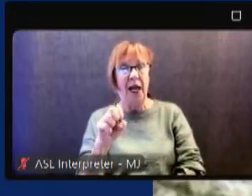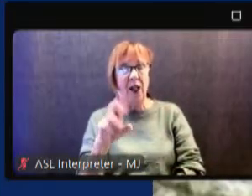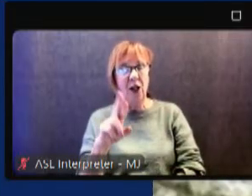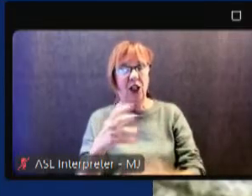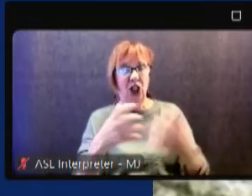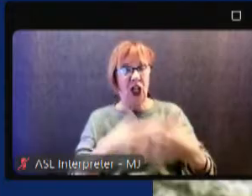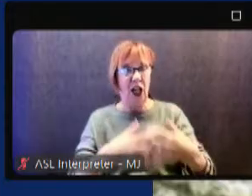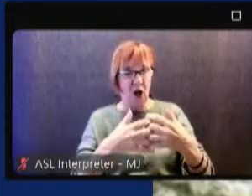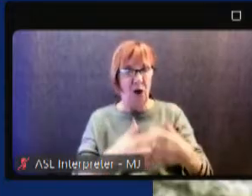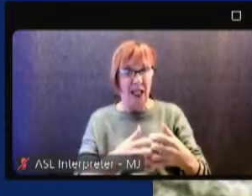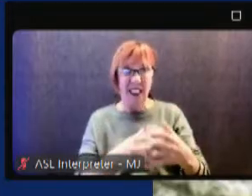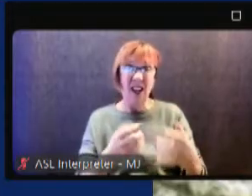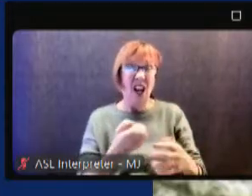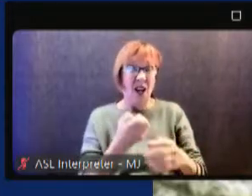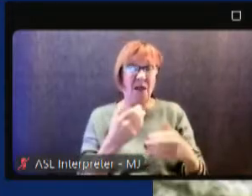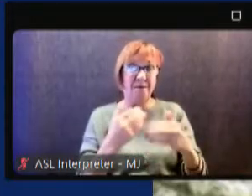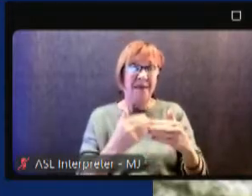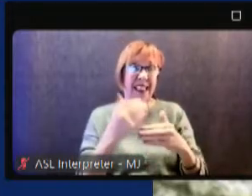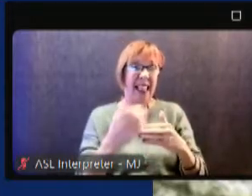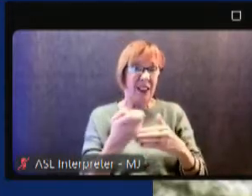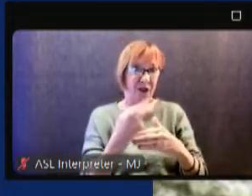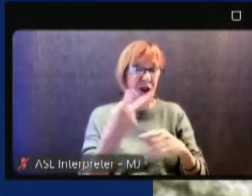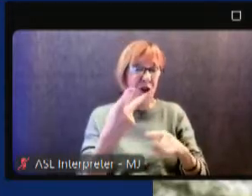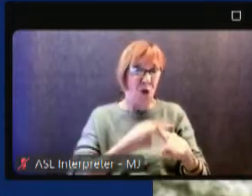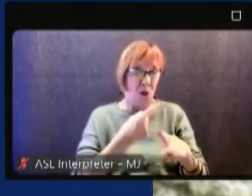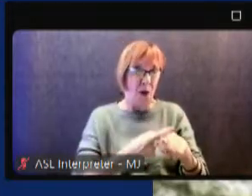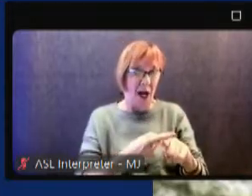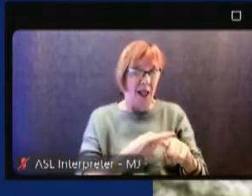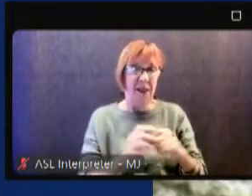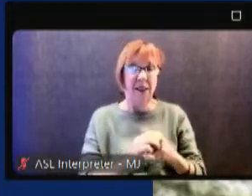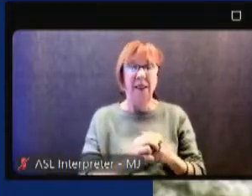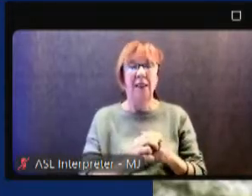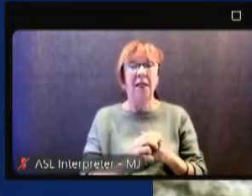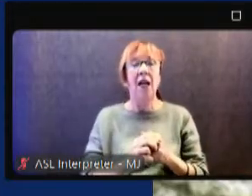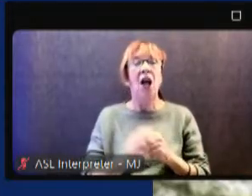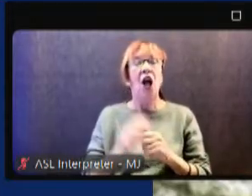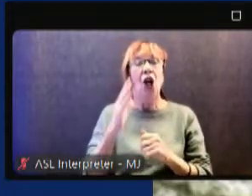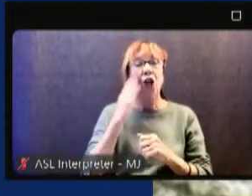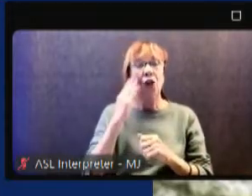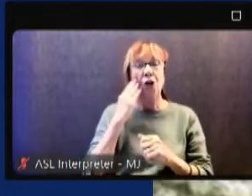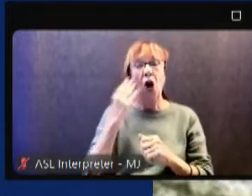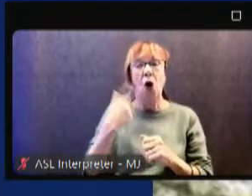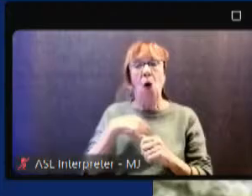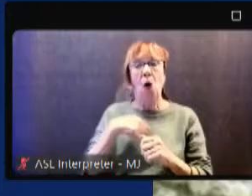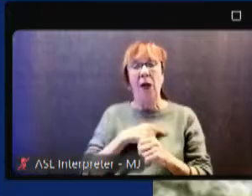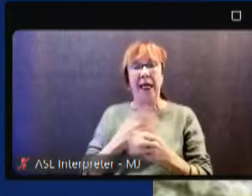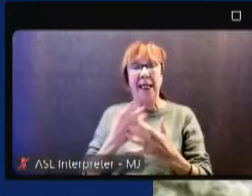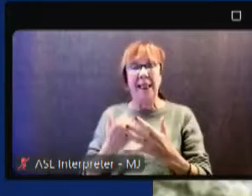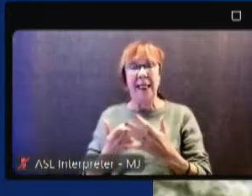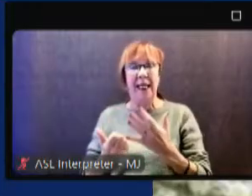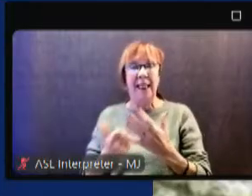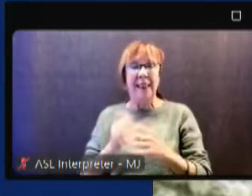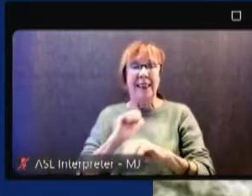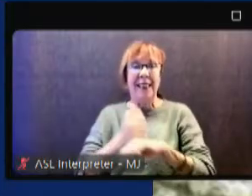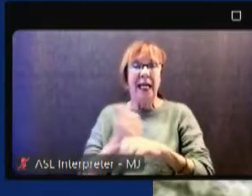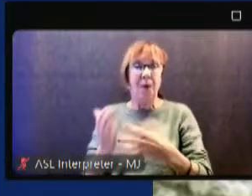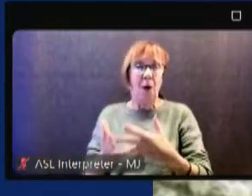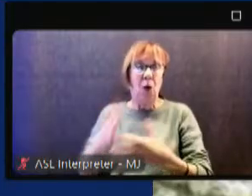and windstorms in January, we prioritized a safe power restoration in this community, which